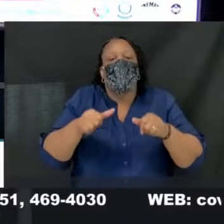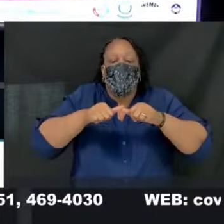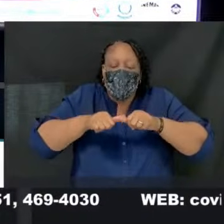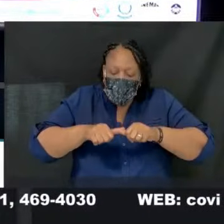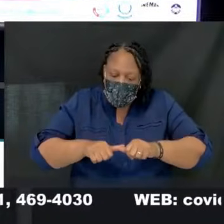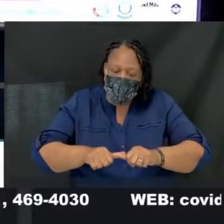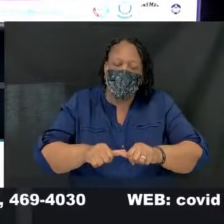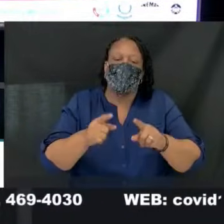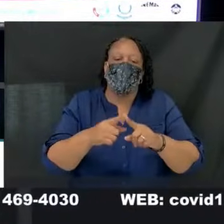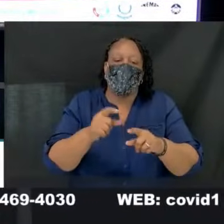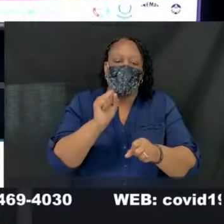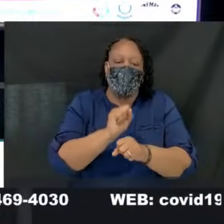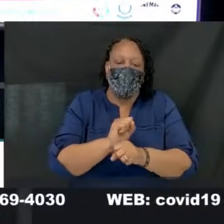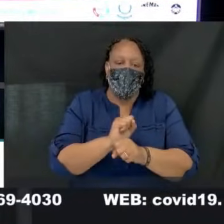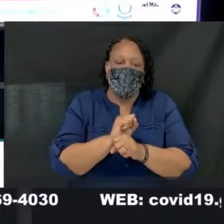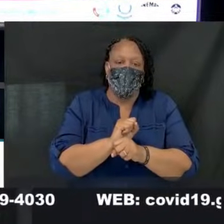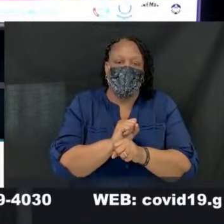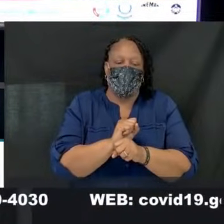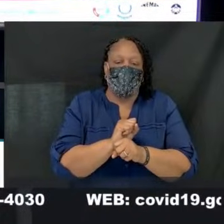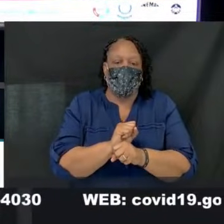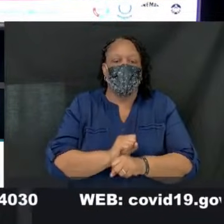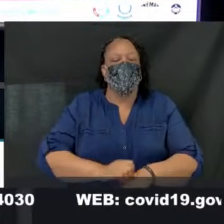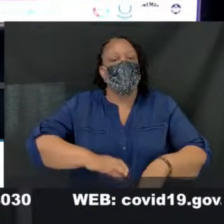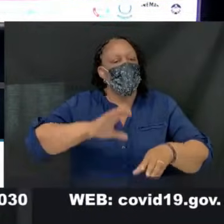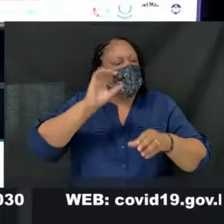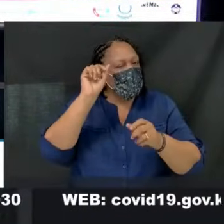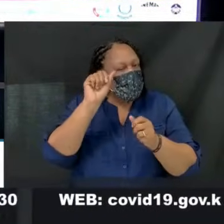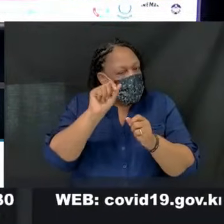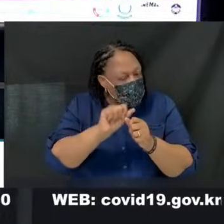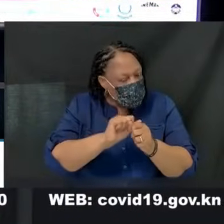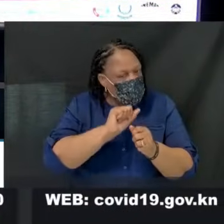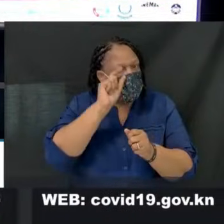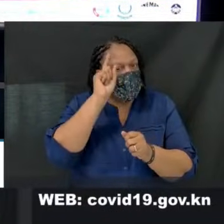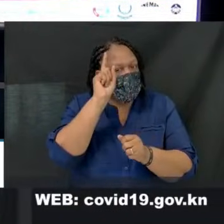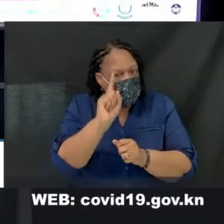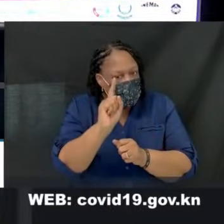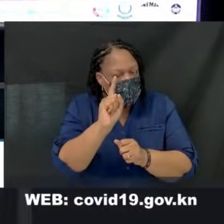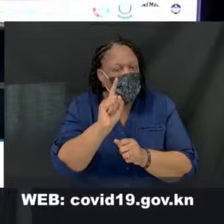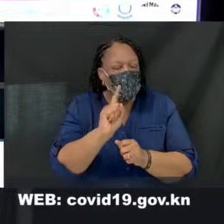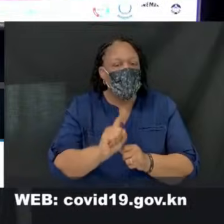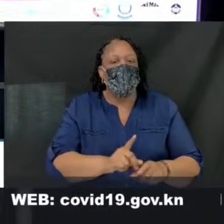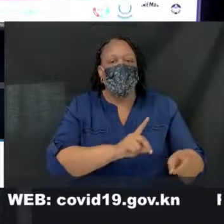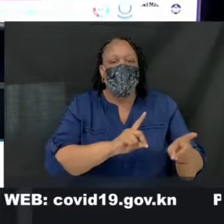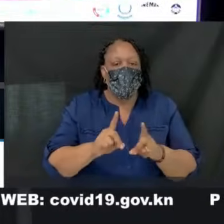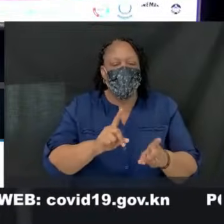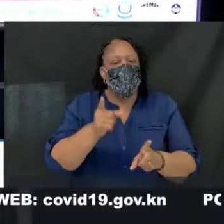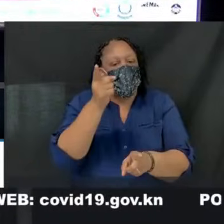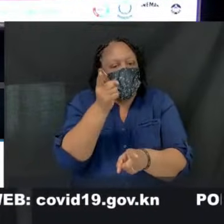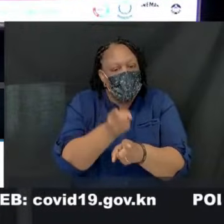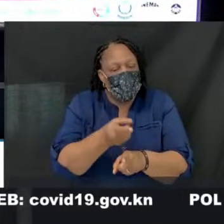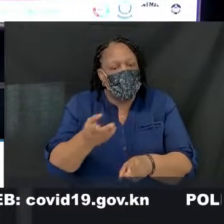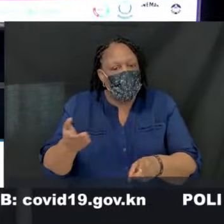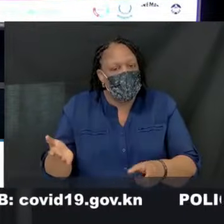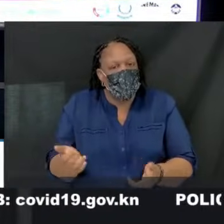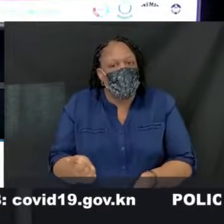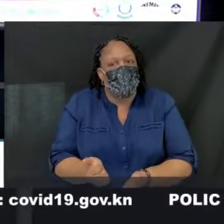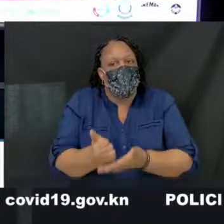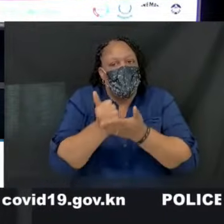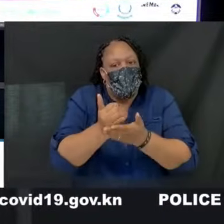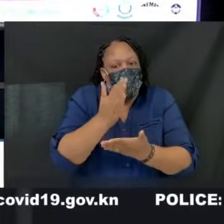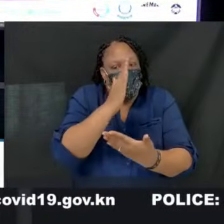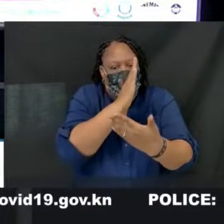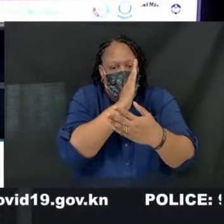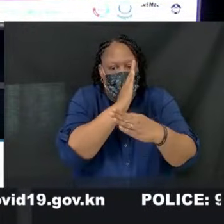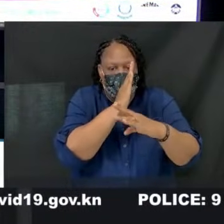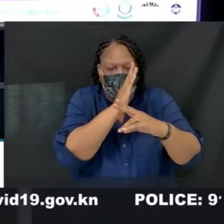on the health sector if each person will do his or her part to help cut down on the transmission